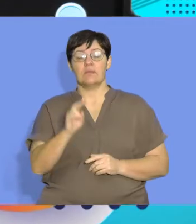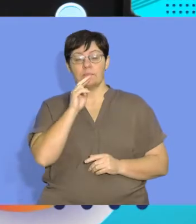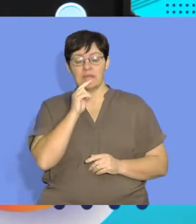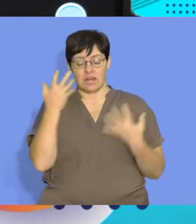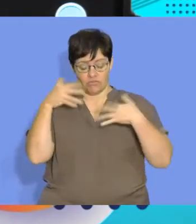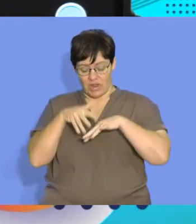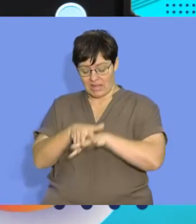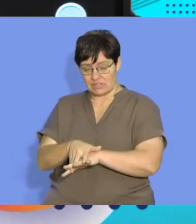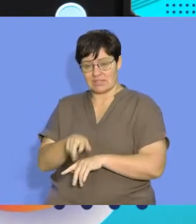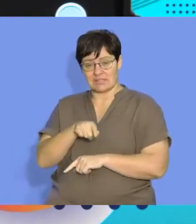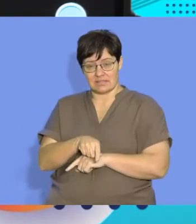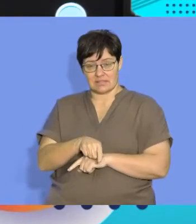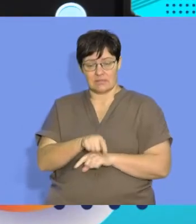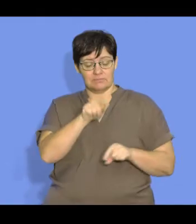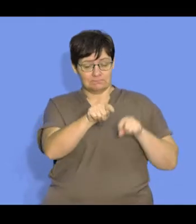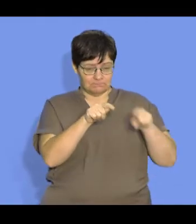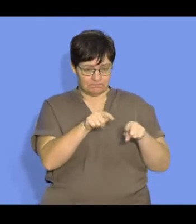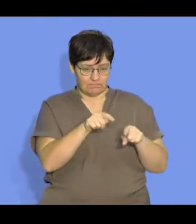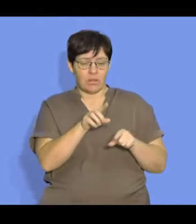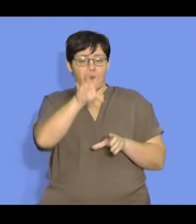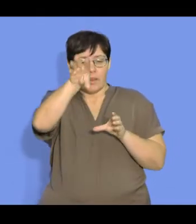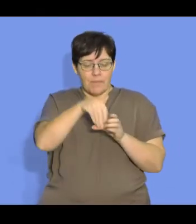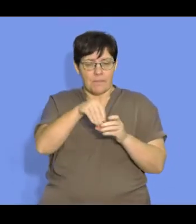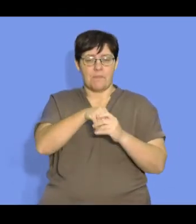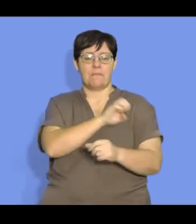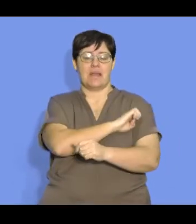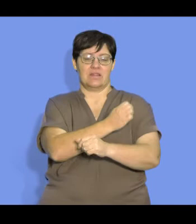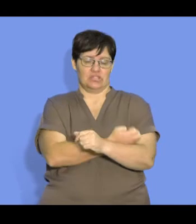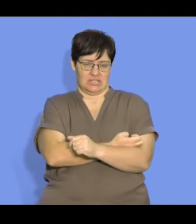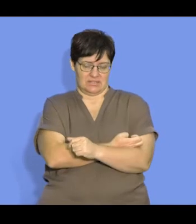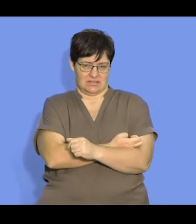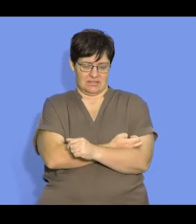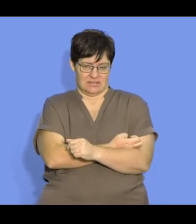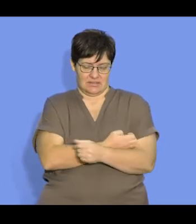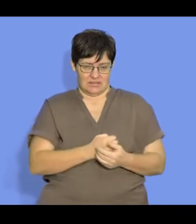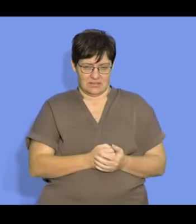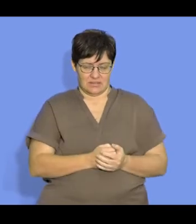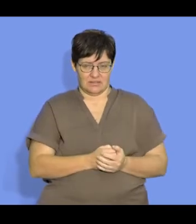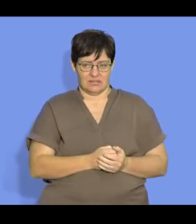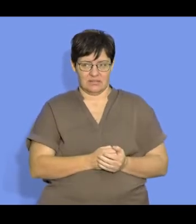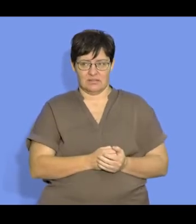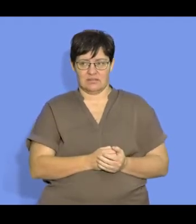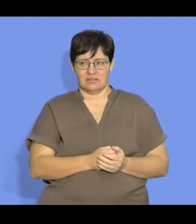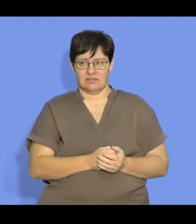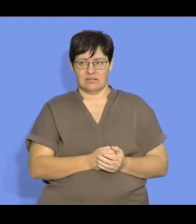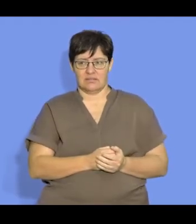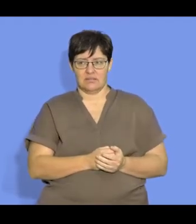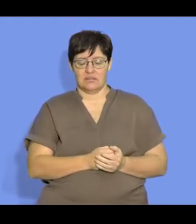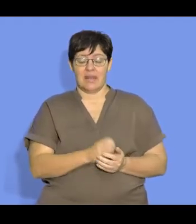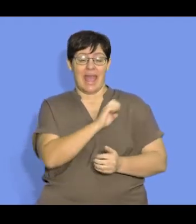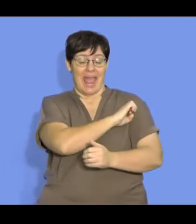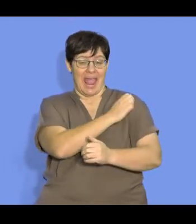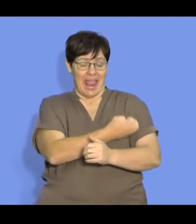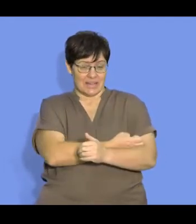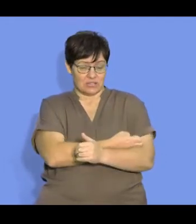you know that it's the reaction where your reactants absorb more of your